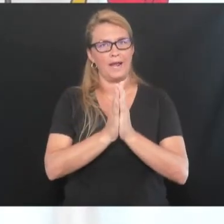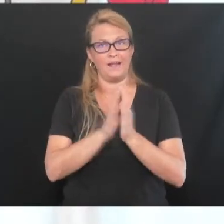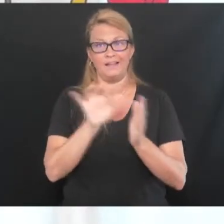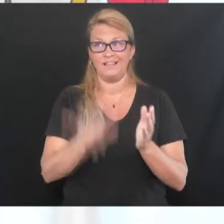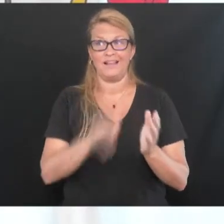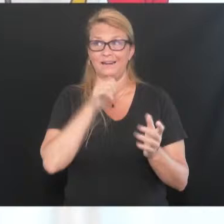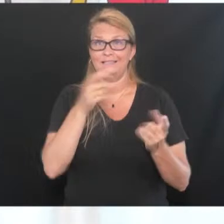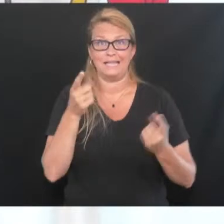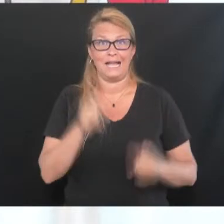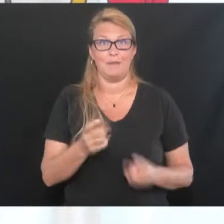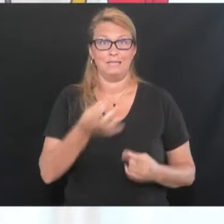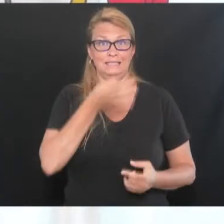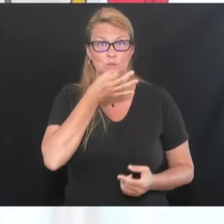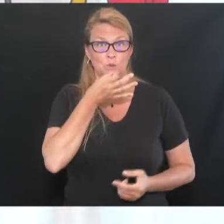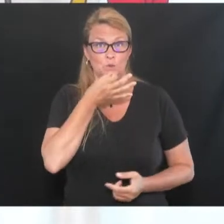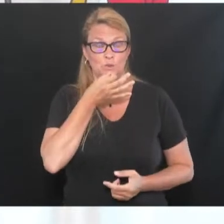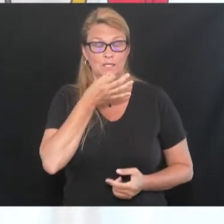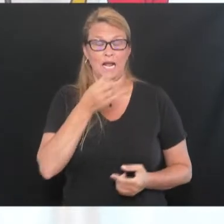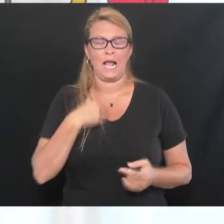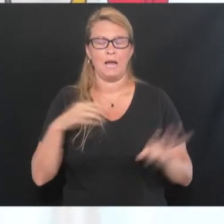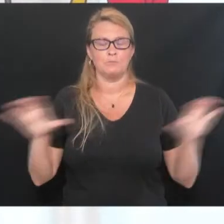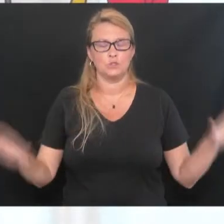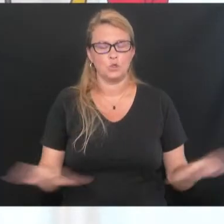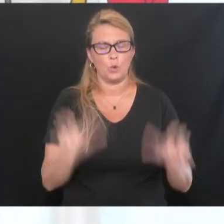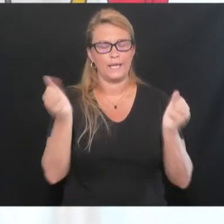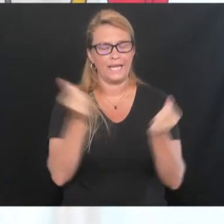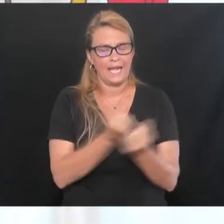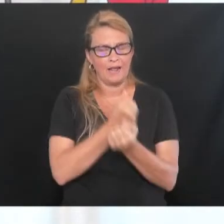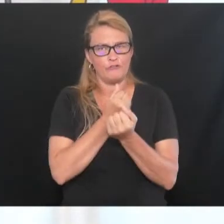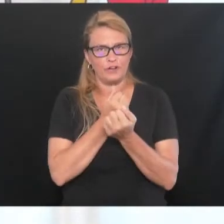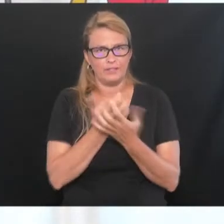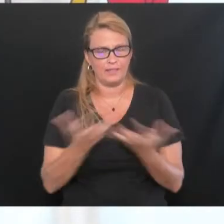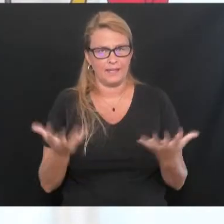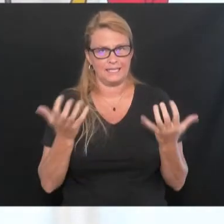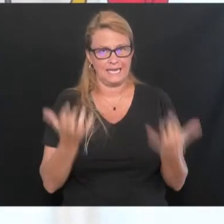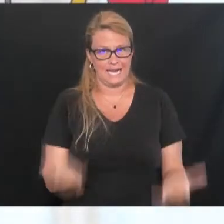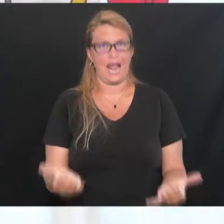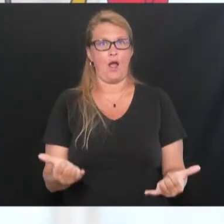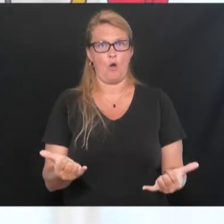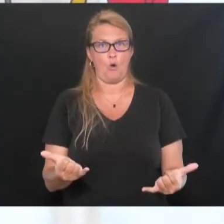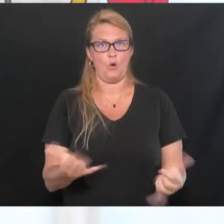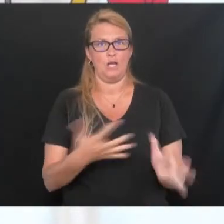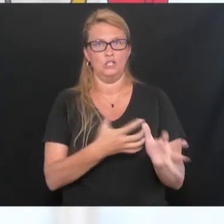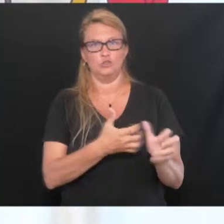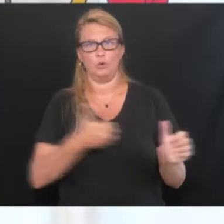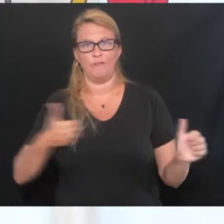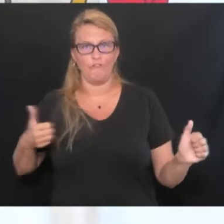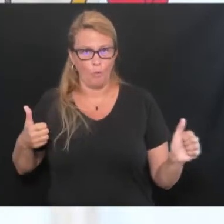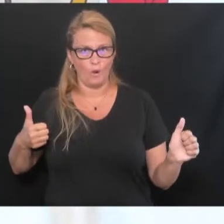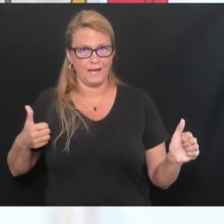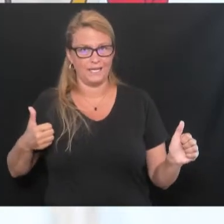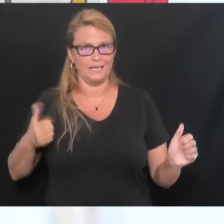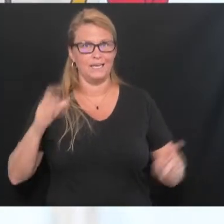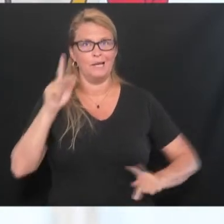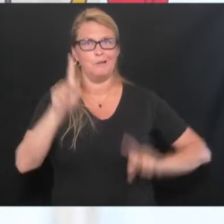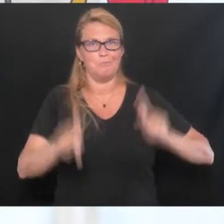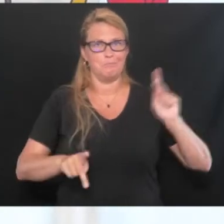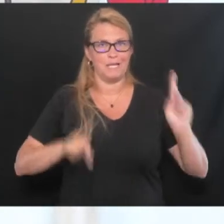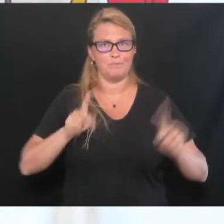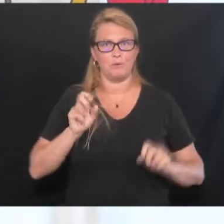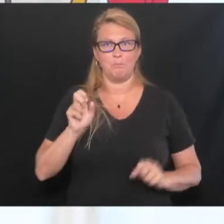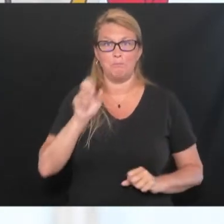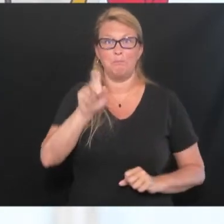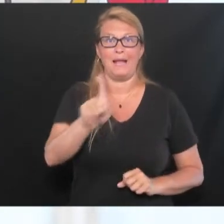about. I'm doing everything with all my power to avoid putting our people back in